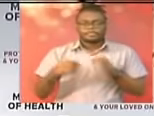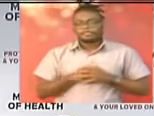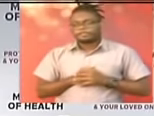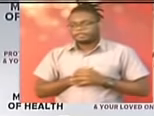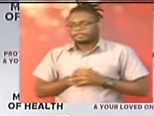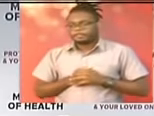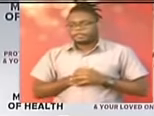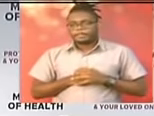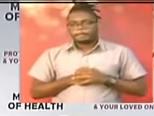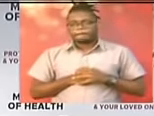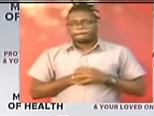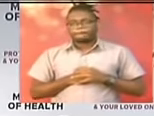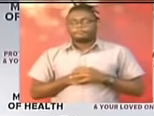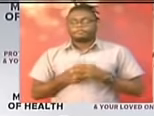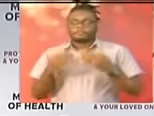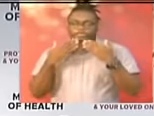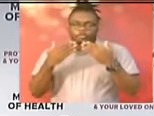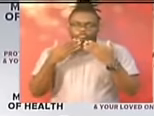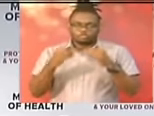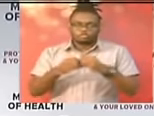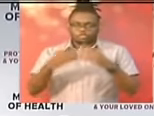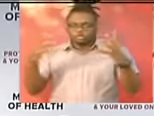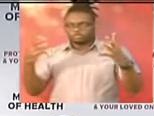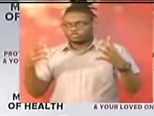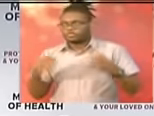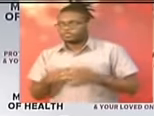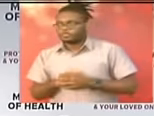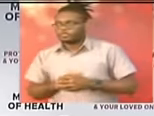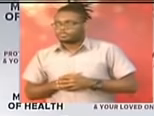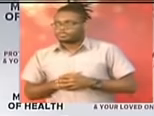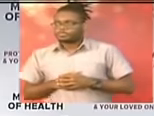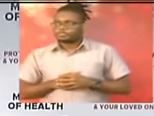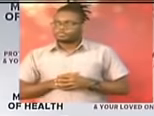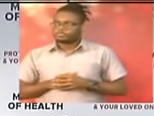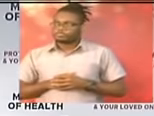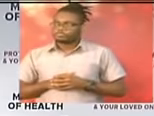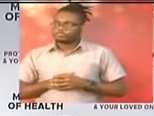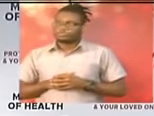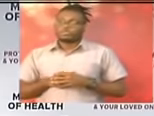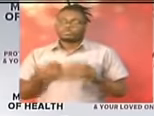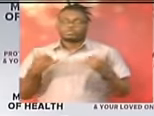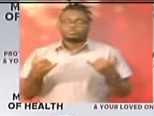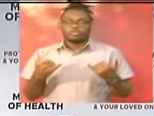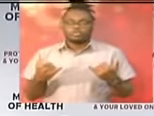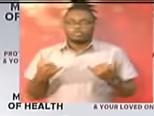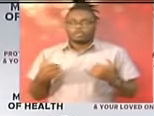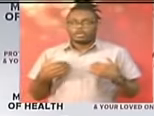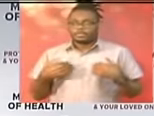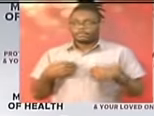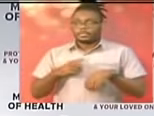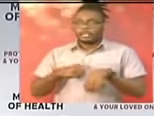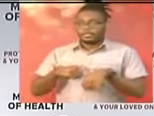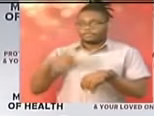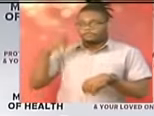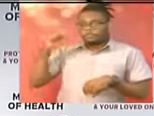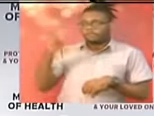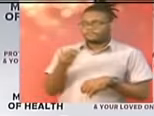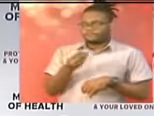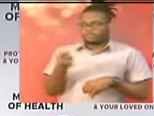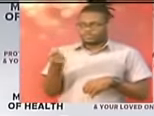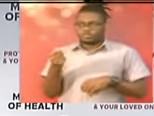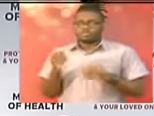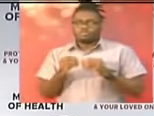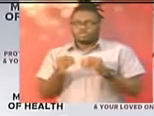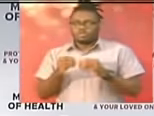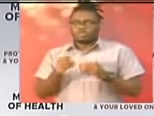Thanks a lot, Dr. Hines, and of course for those 2 questions. We do have time for a few more questions, and so we will facilitate